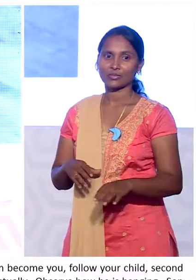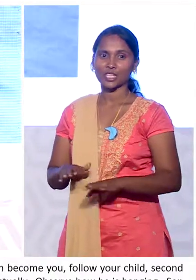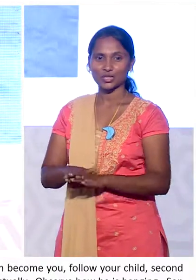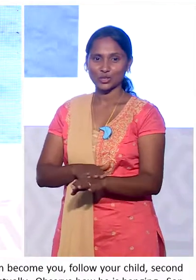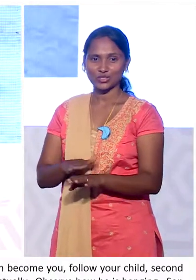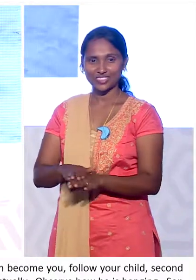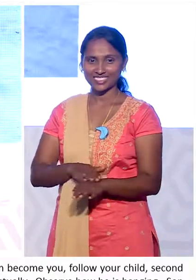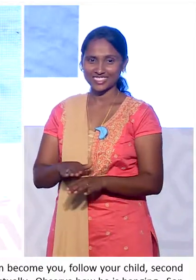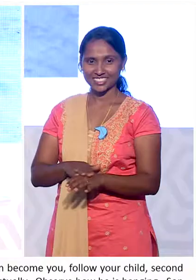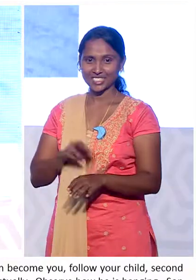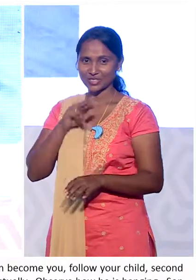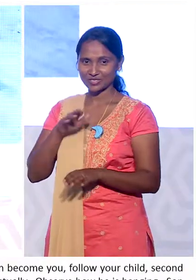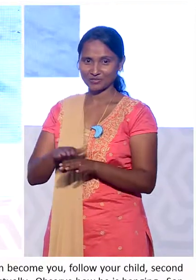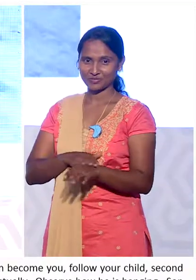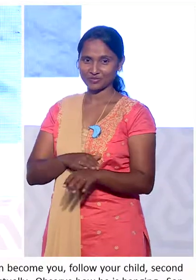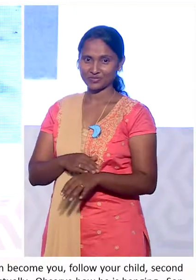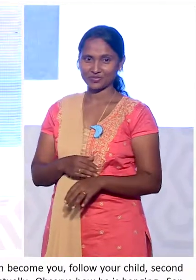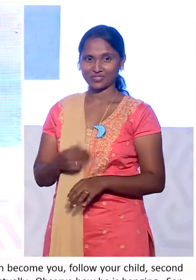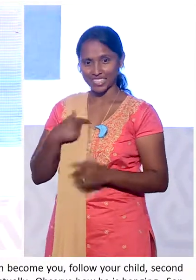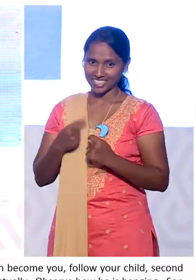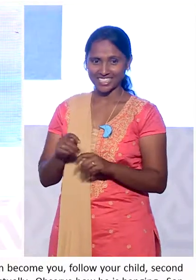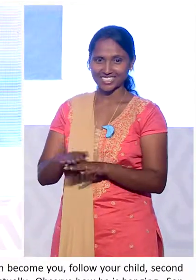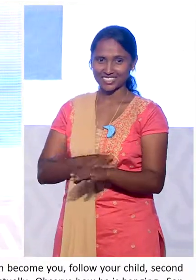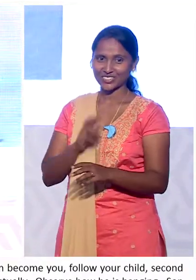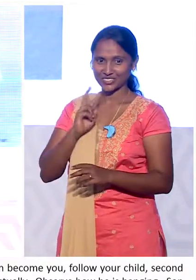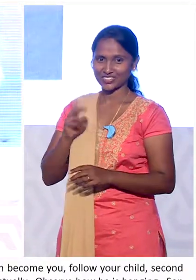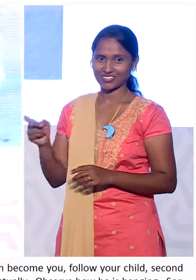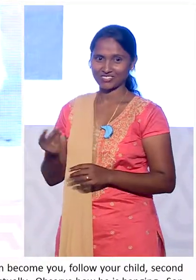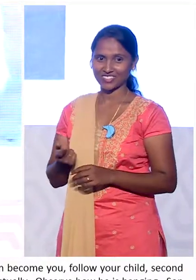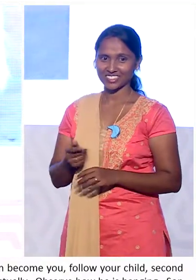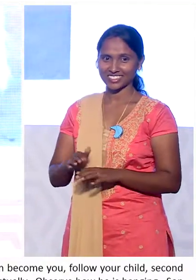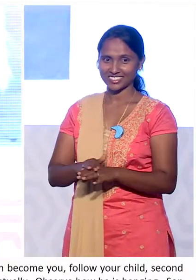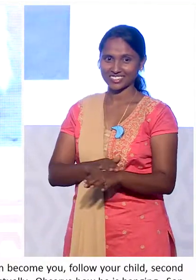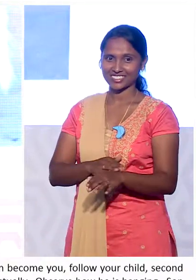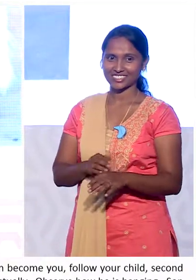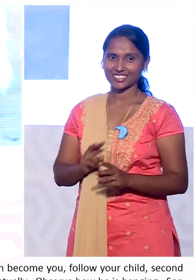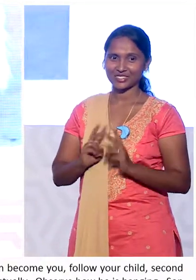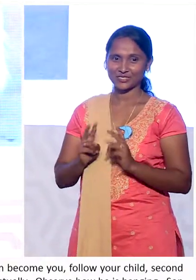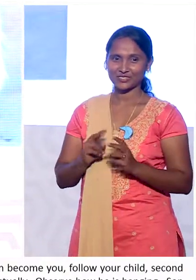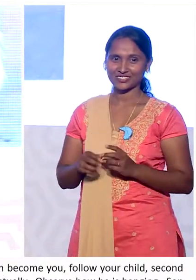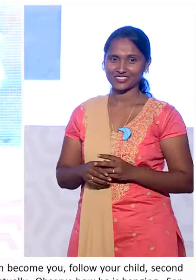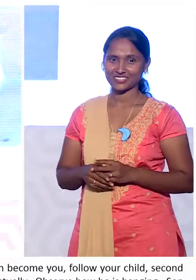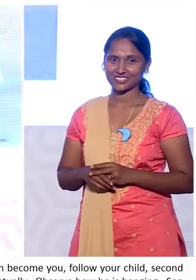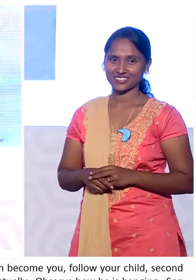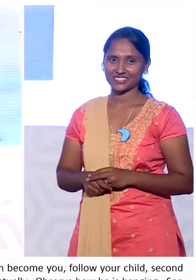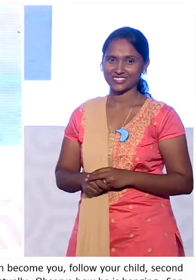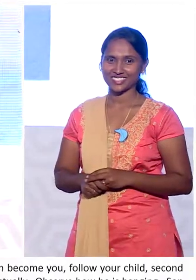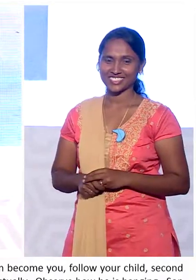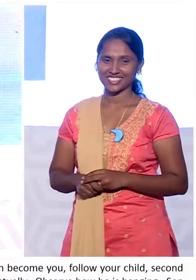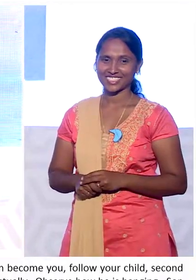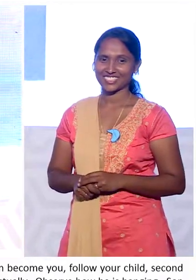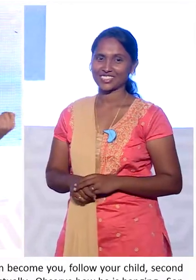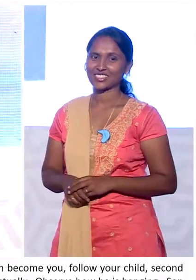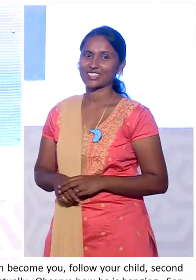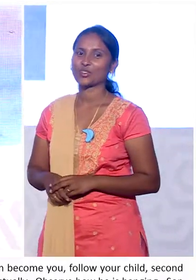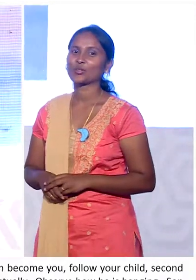old hippie when the elephant has gone through the other wall. That's your amygdala at work. The problem is if it's overactive and it's being overstimulated all the